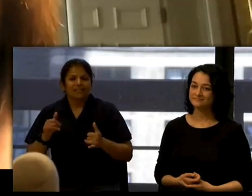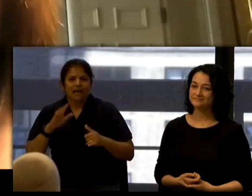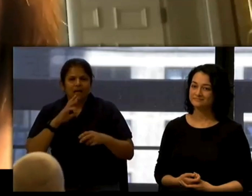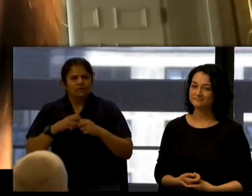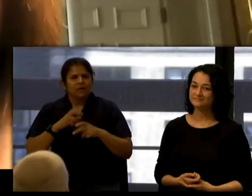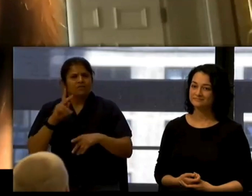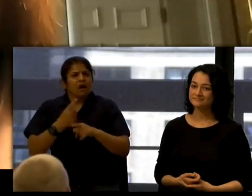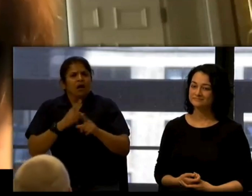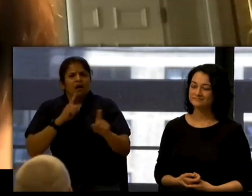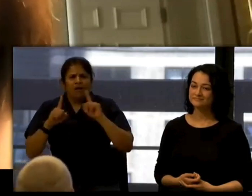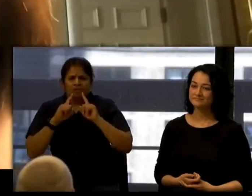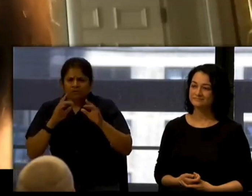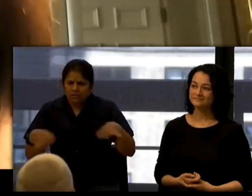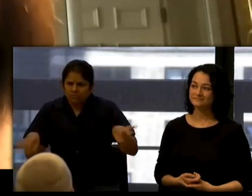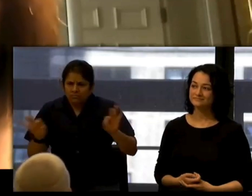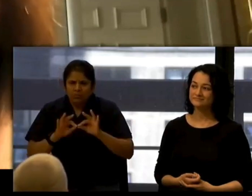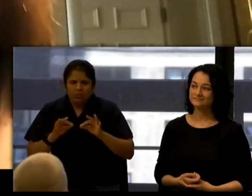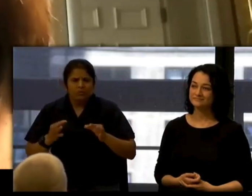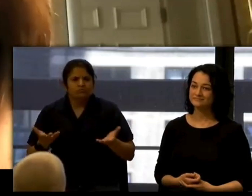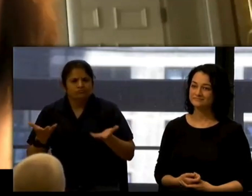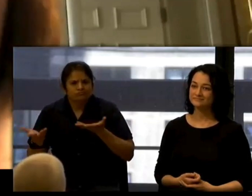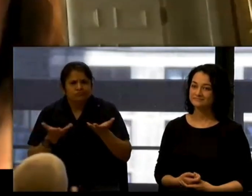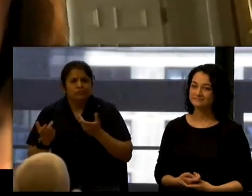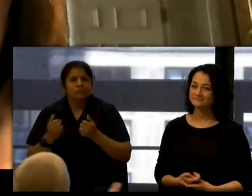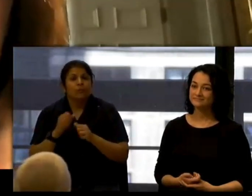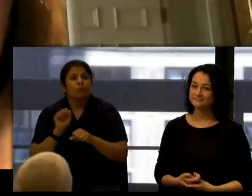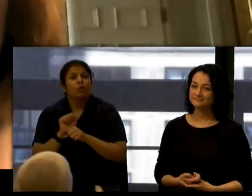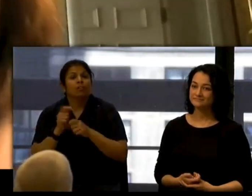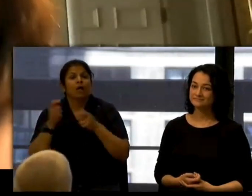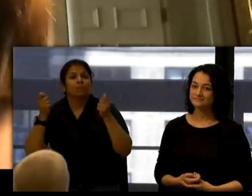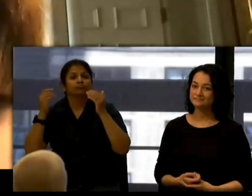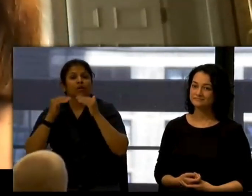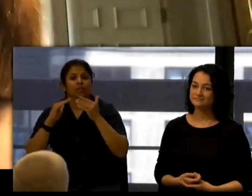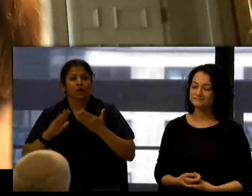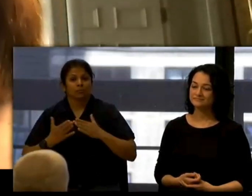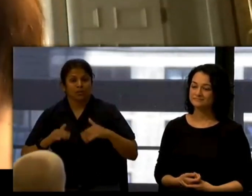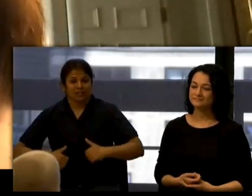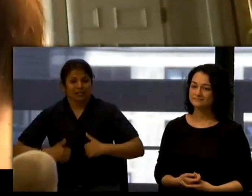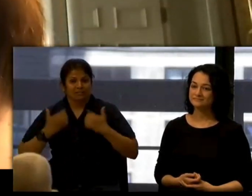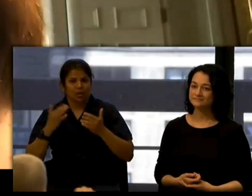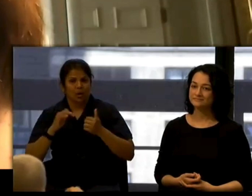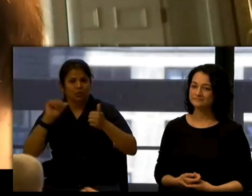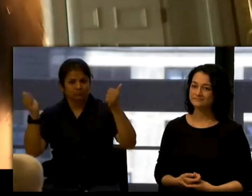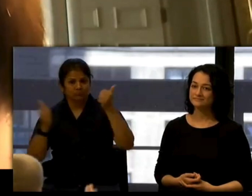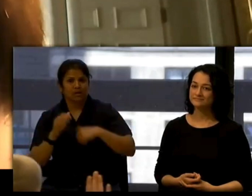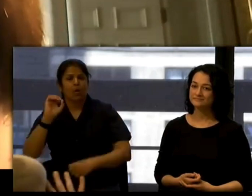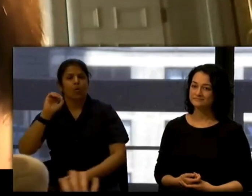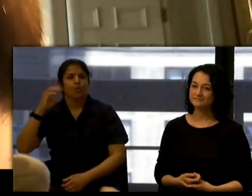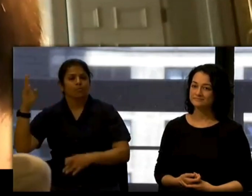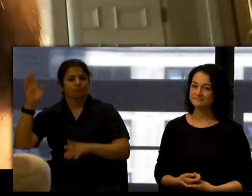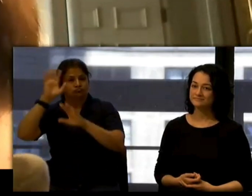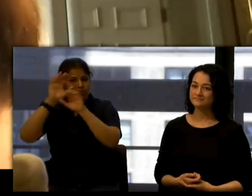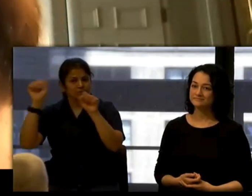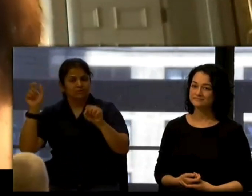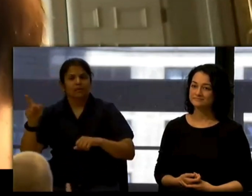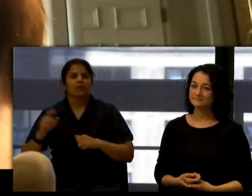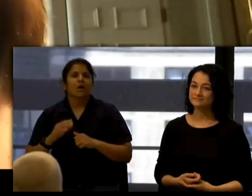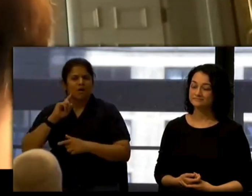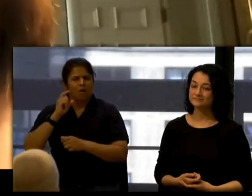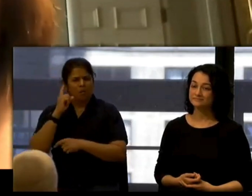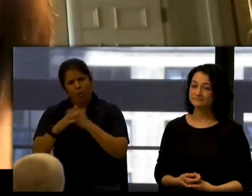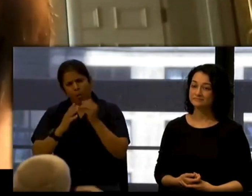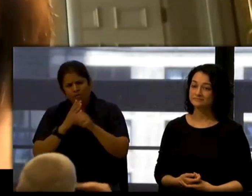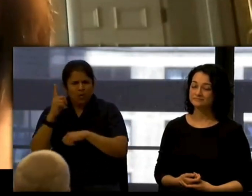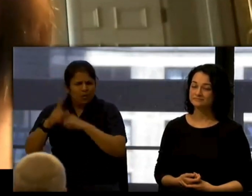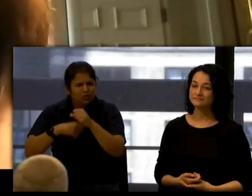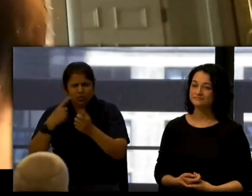Administration on Community Living in the Obama administration, it took us over a year to develop a mission statement because the aging community